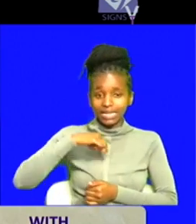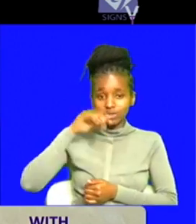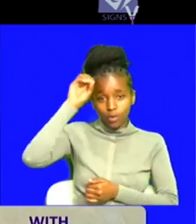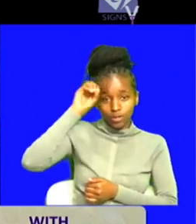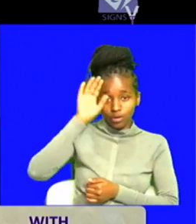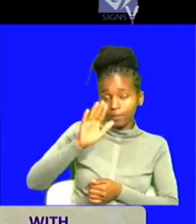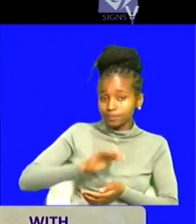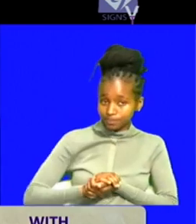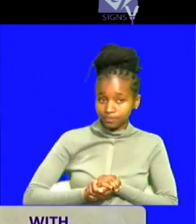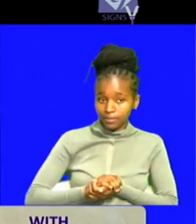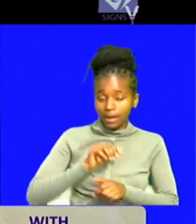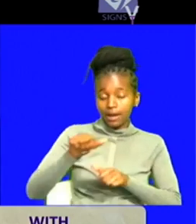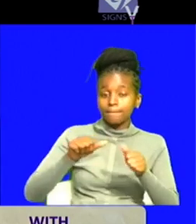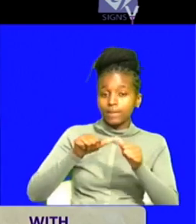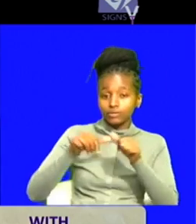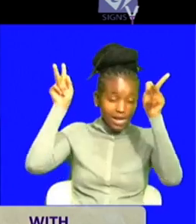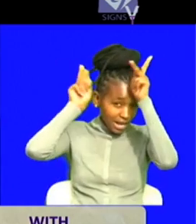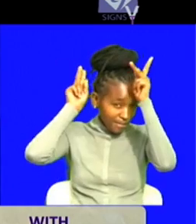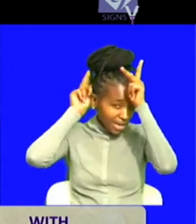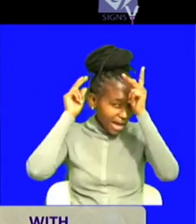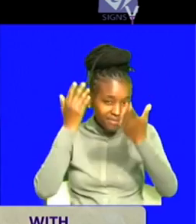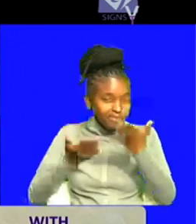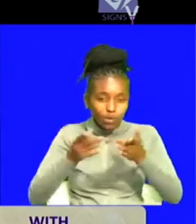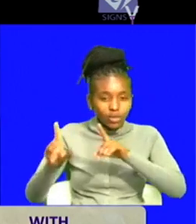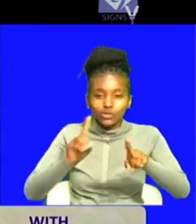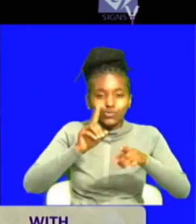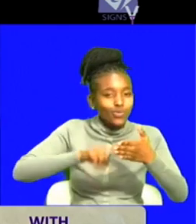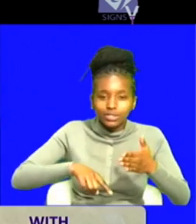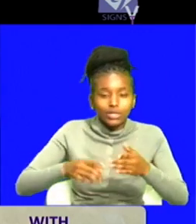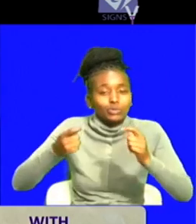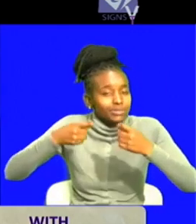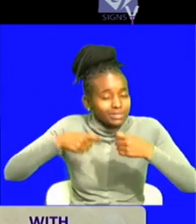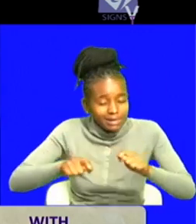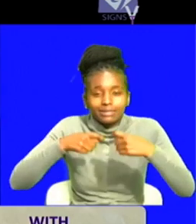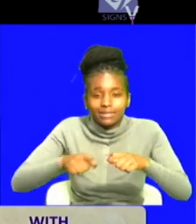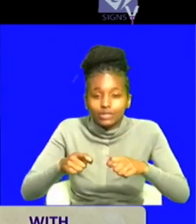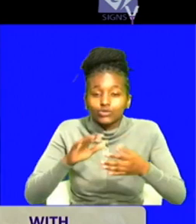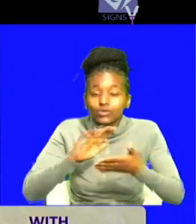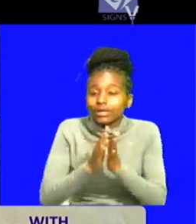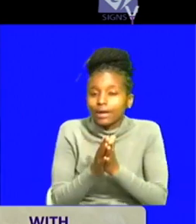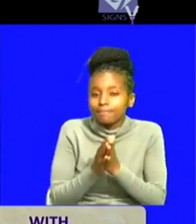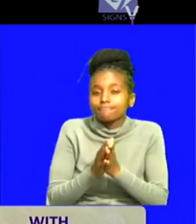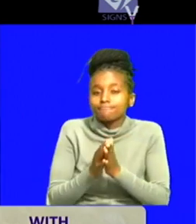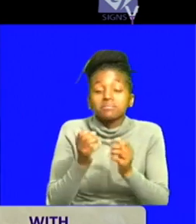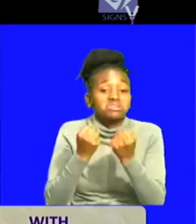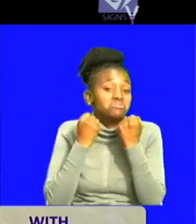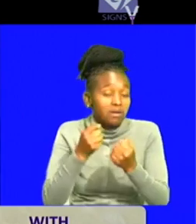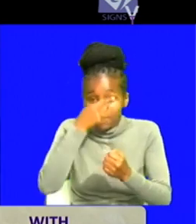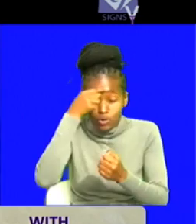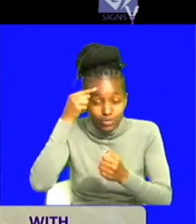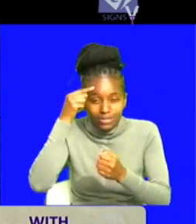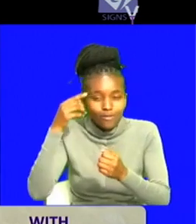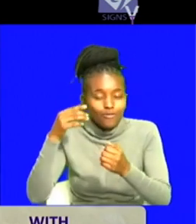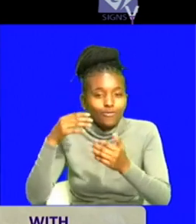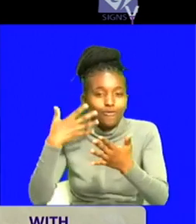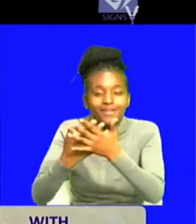What are the key areas that maybe Kakamega Homeboyz wanazafanya jikakamue, unajua? What are strengthen areas gani? Because this being a finals, kufika